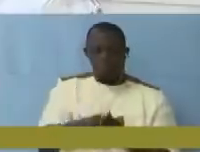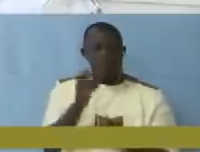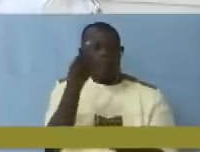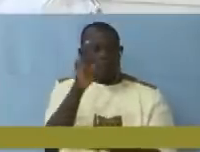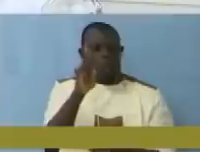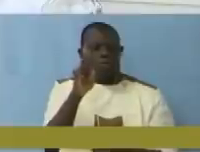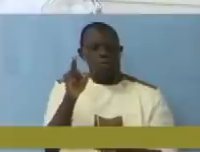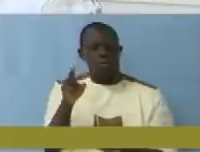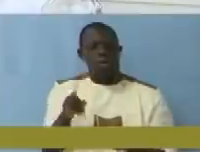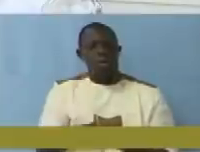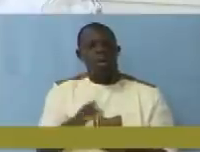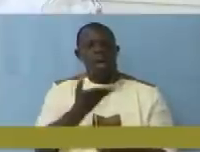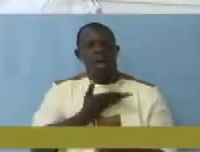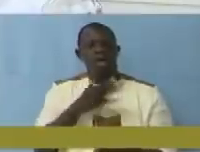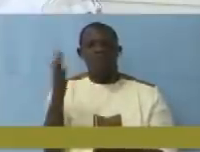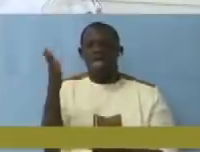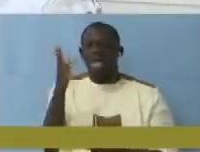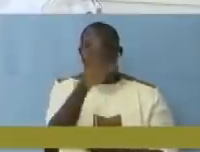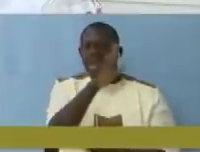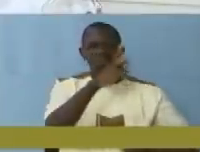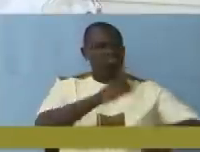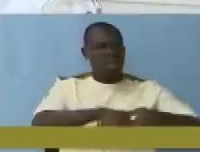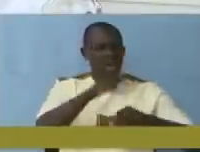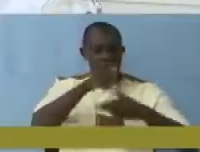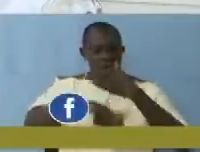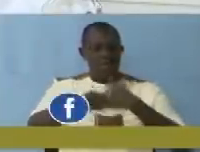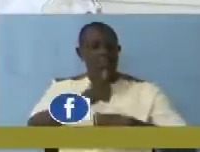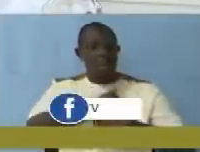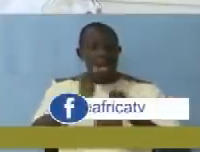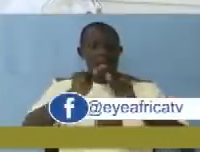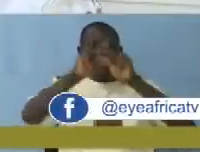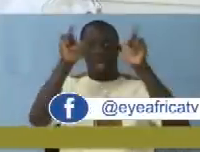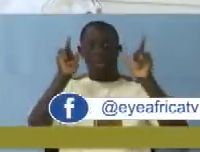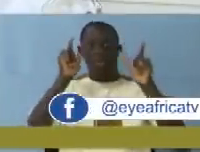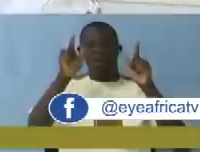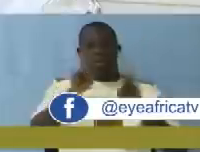any time in my life where I operate with Salimina, the